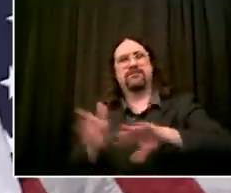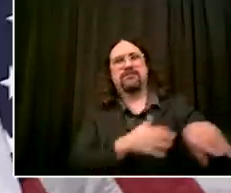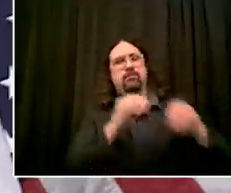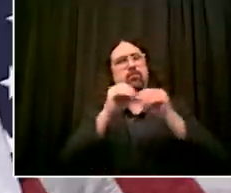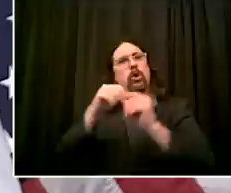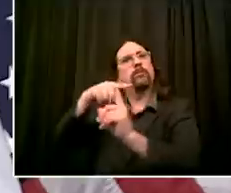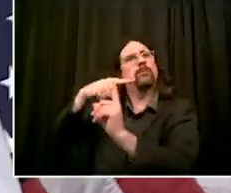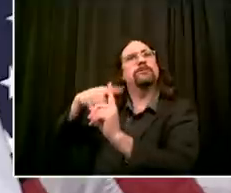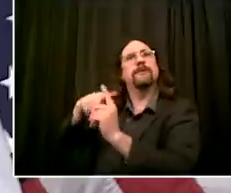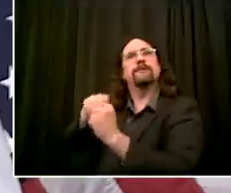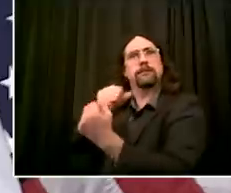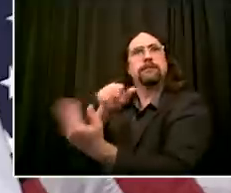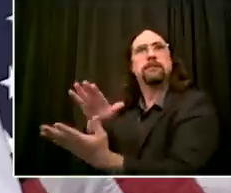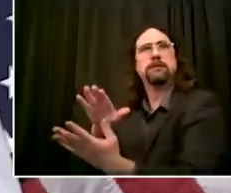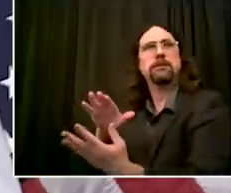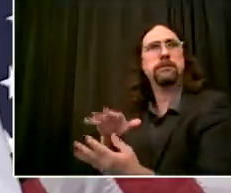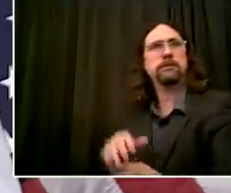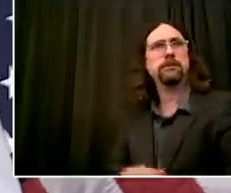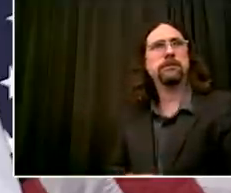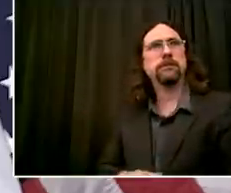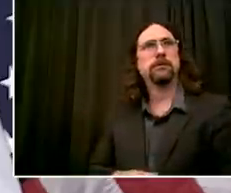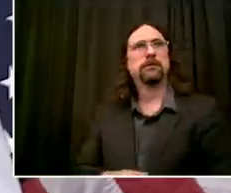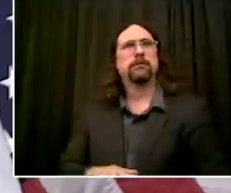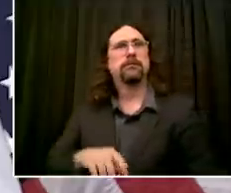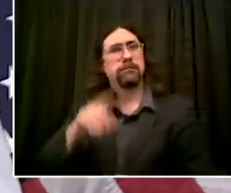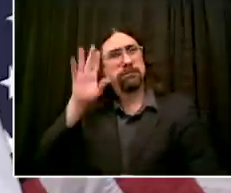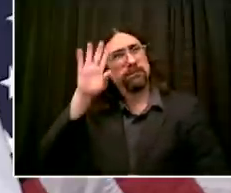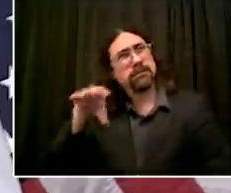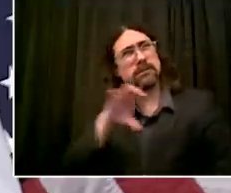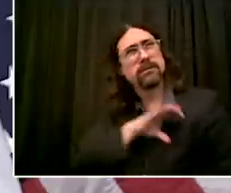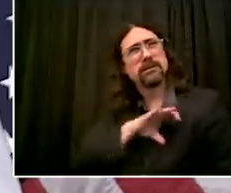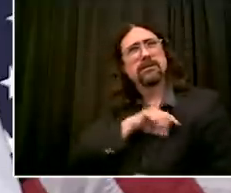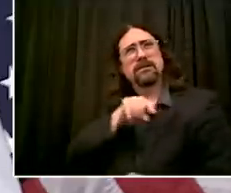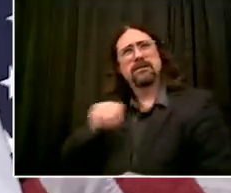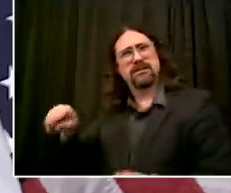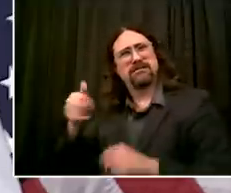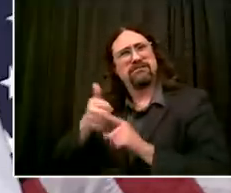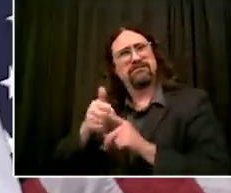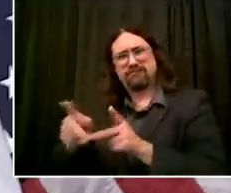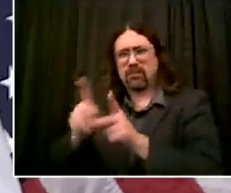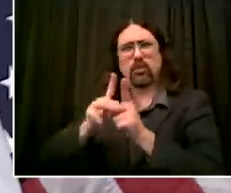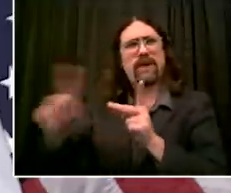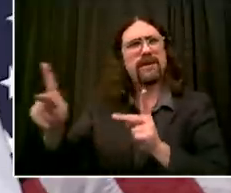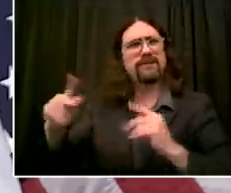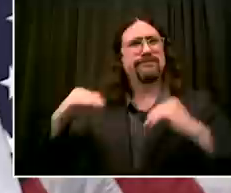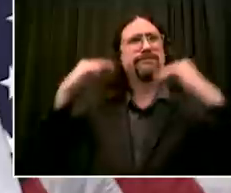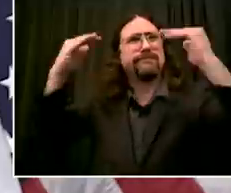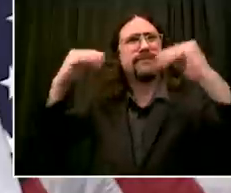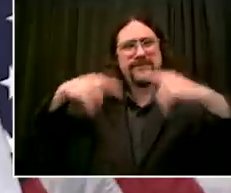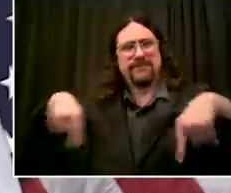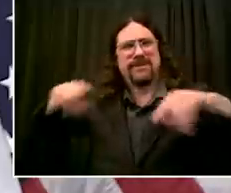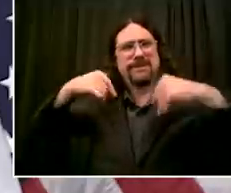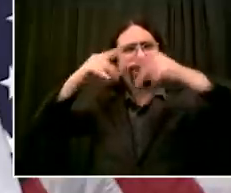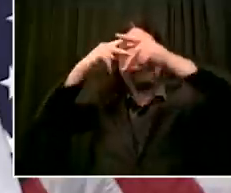arrest. Therefore, what do we have now? We have, in the year 2019, we had